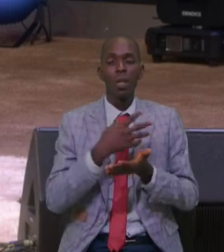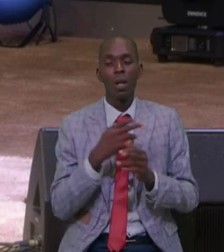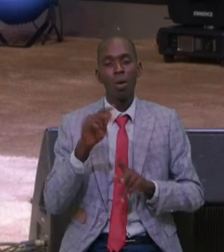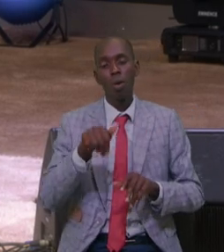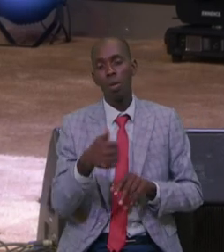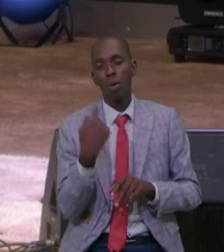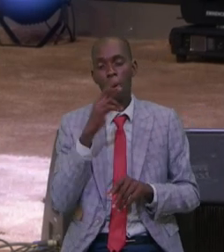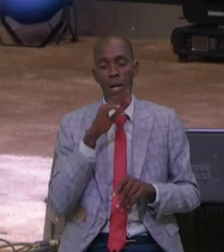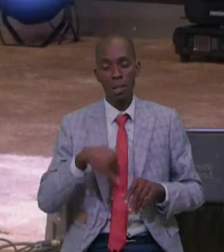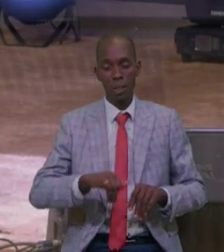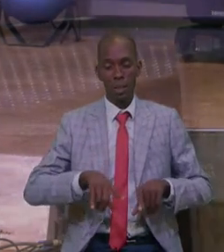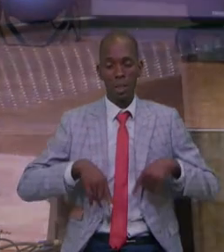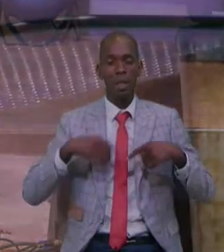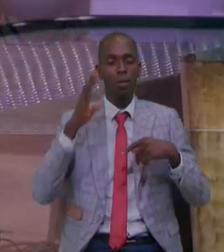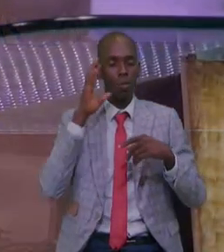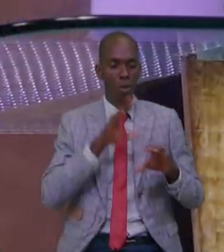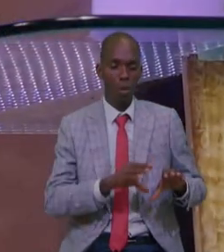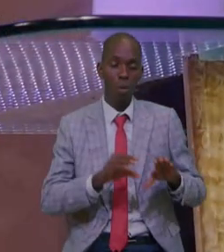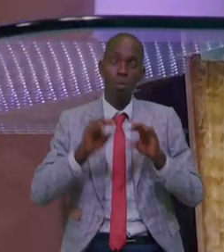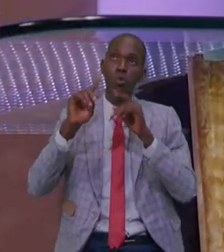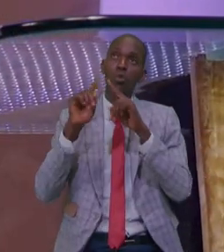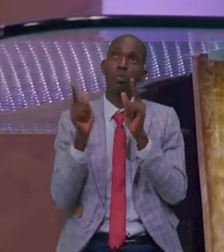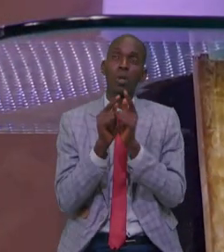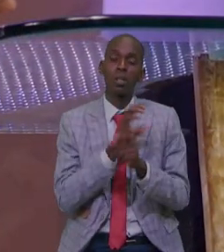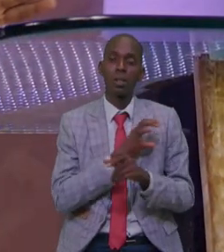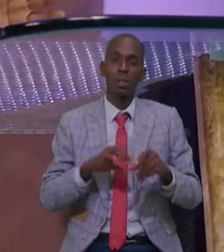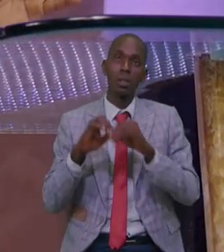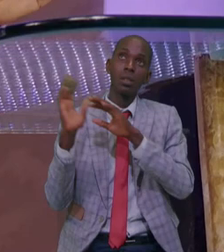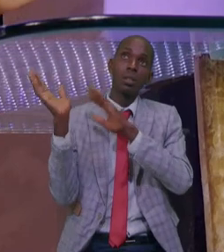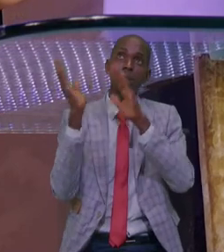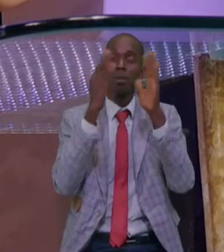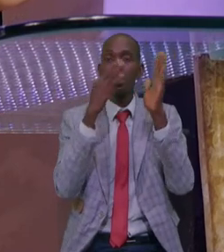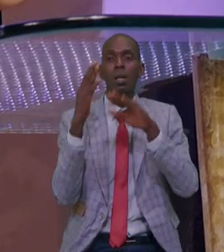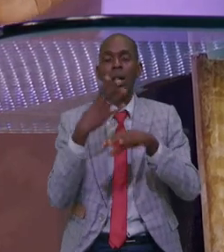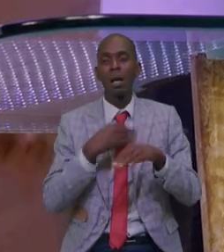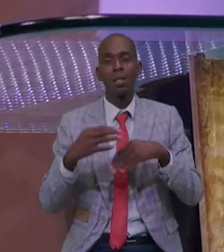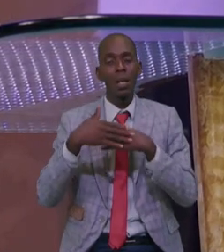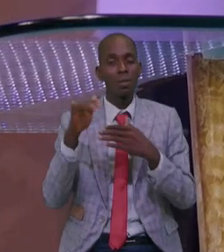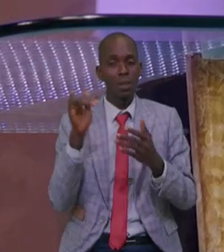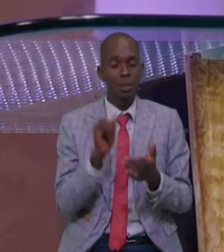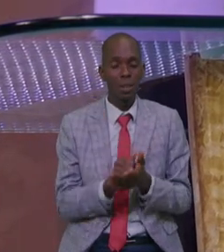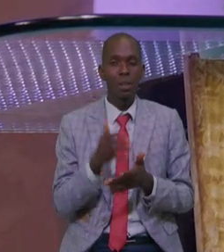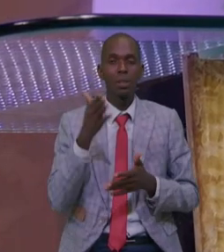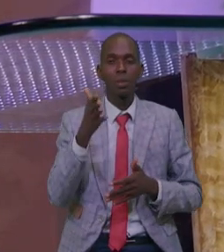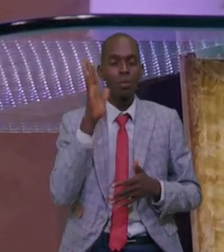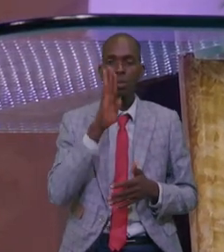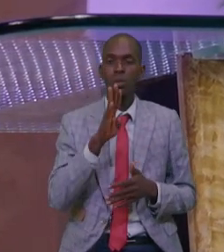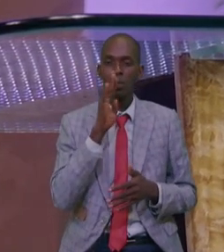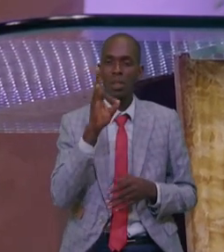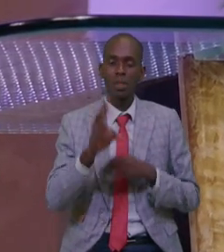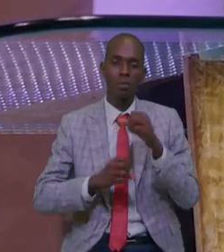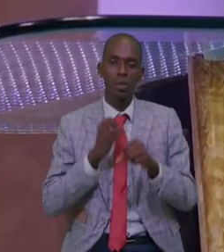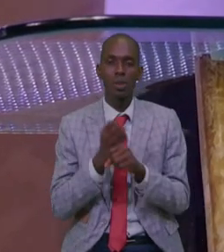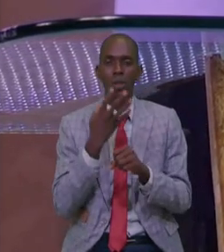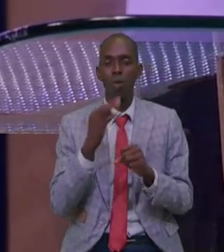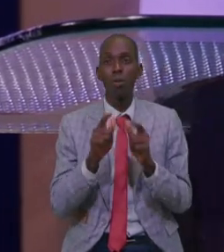air. That is the rapture. After that, there will be 7 years of the great tribulation. That